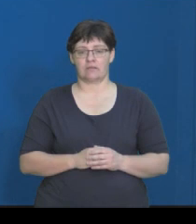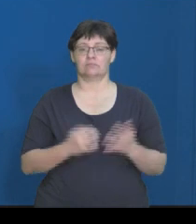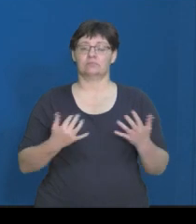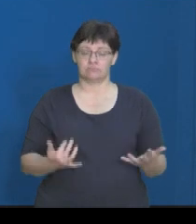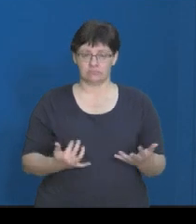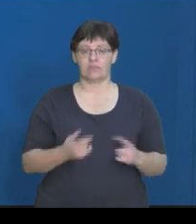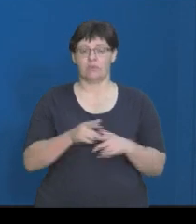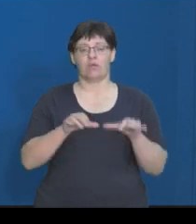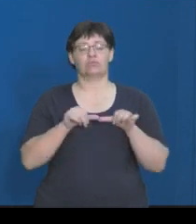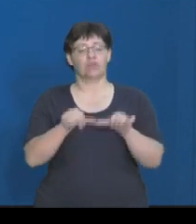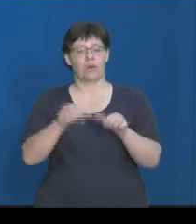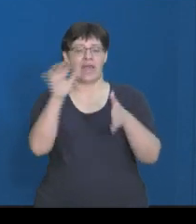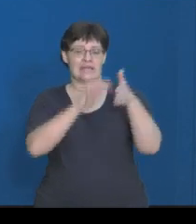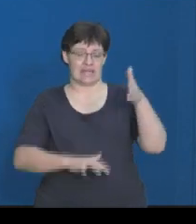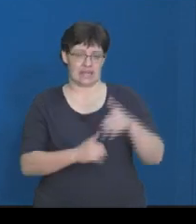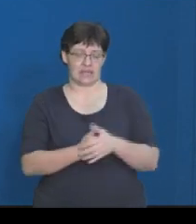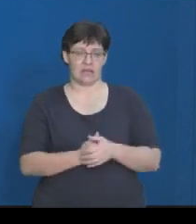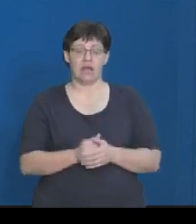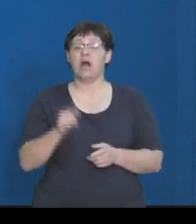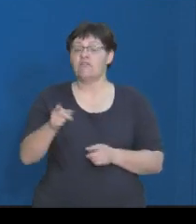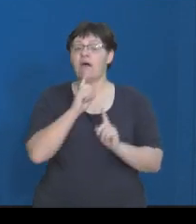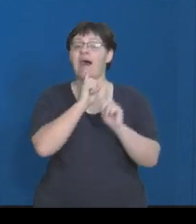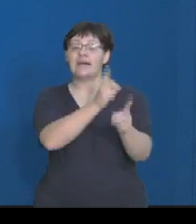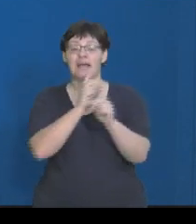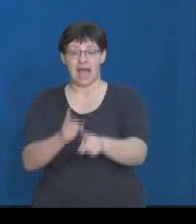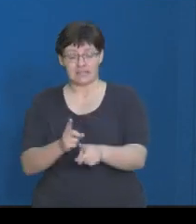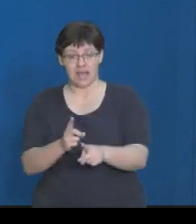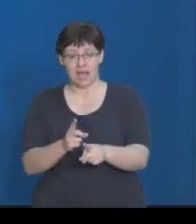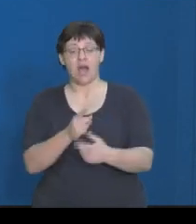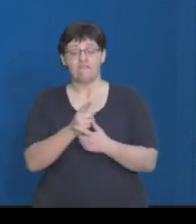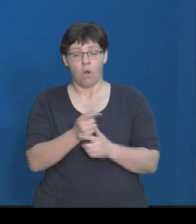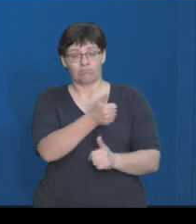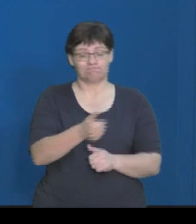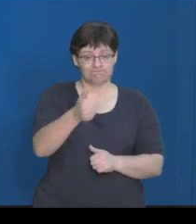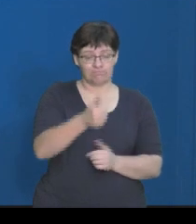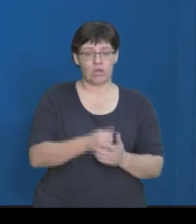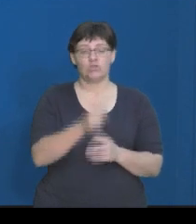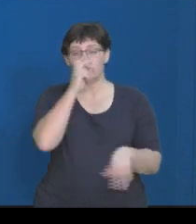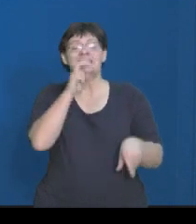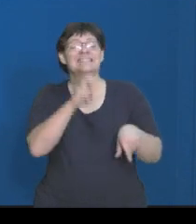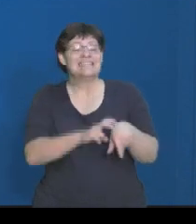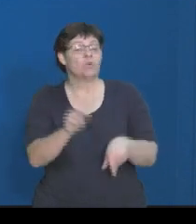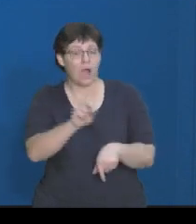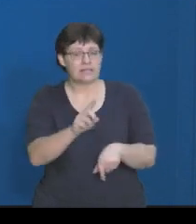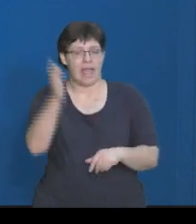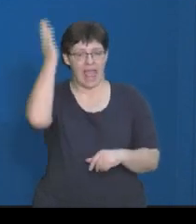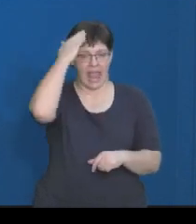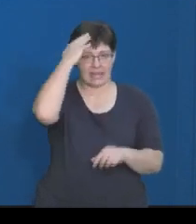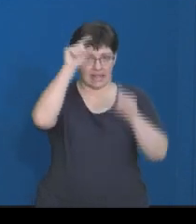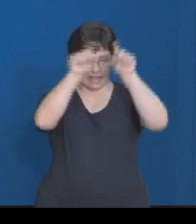Right, let's continue with our essay. Right, when you are answering the main part of the essay, you should write